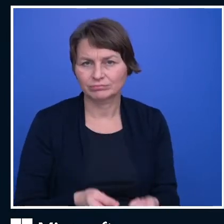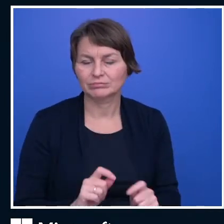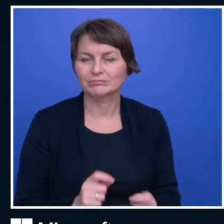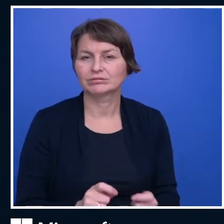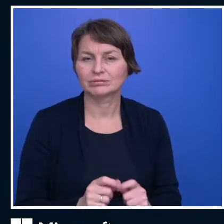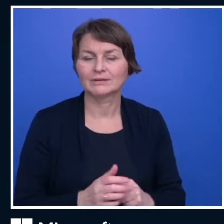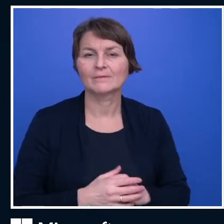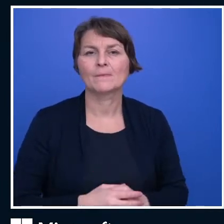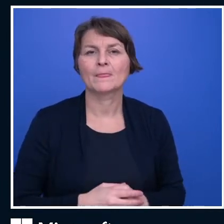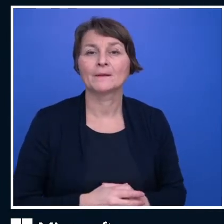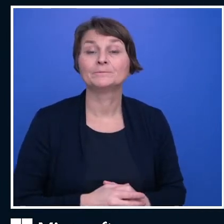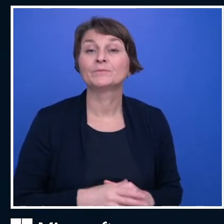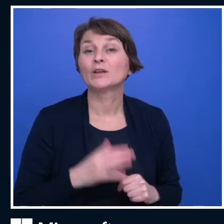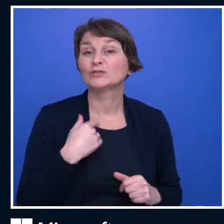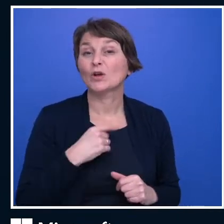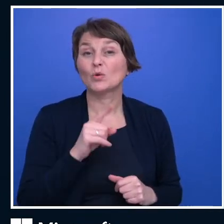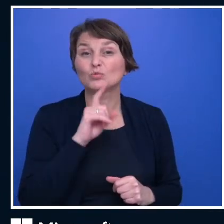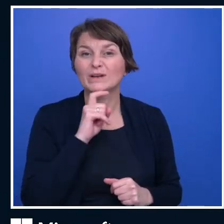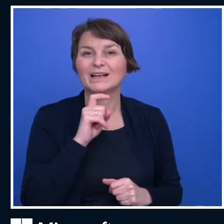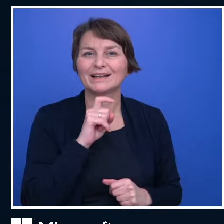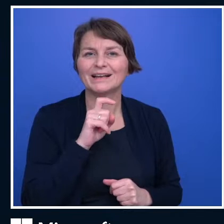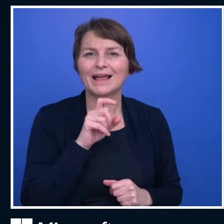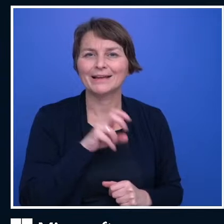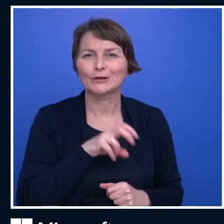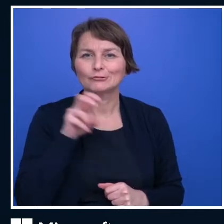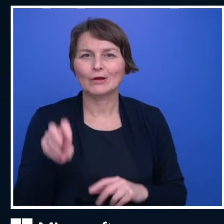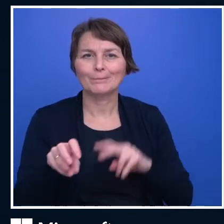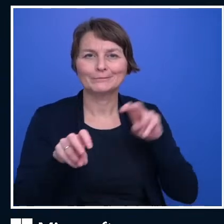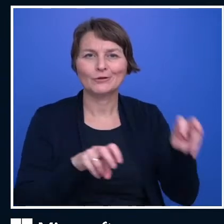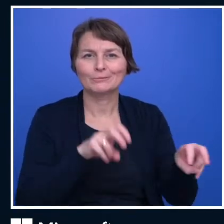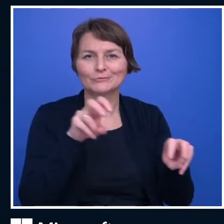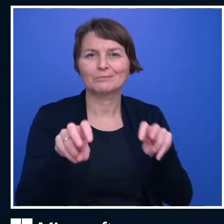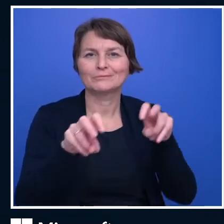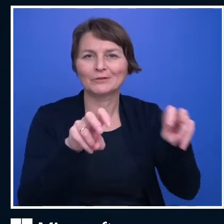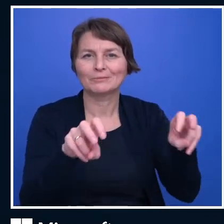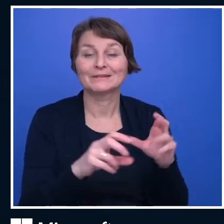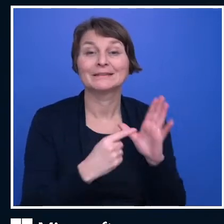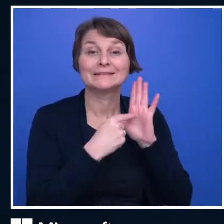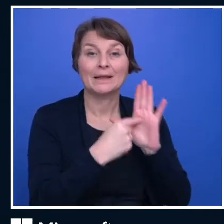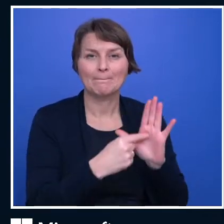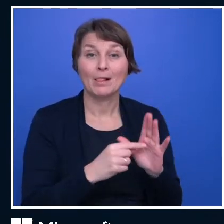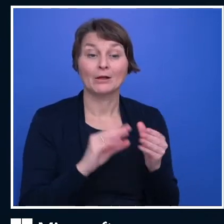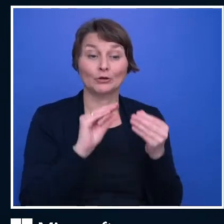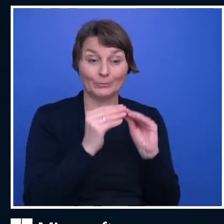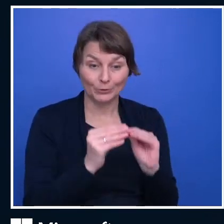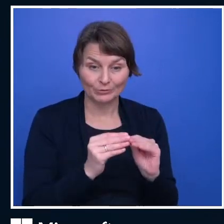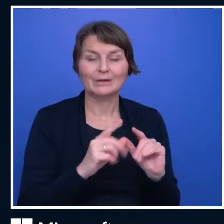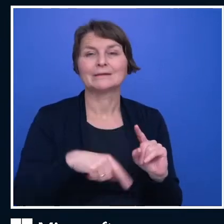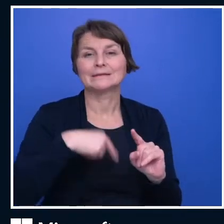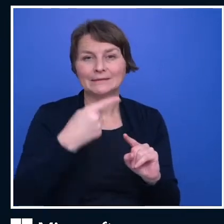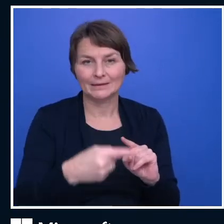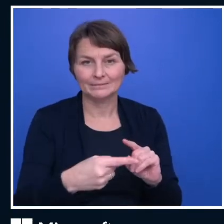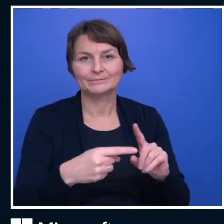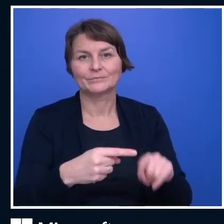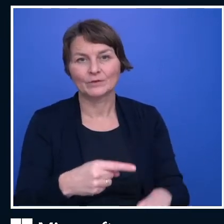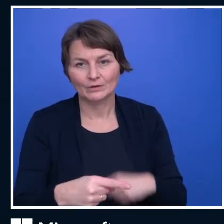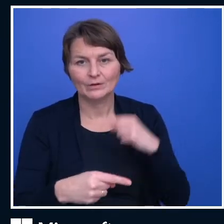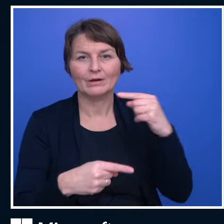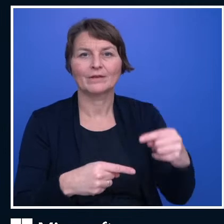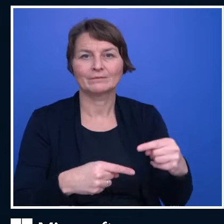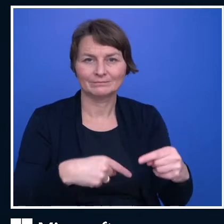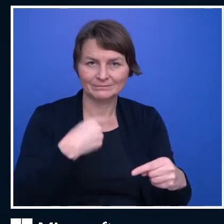basically jumping 5 and 2 samples after each computation. And the number of segments is the